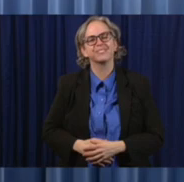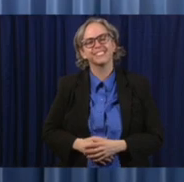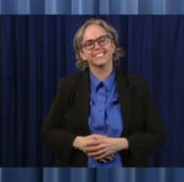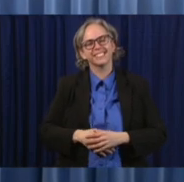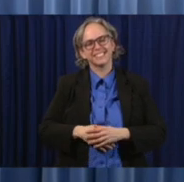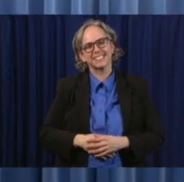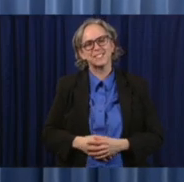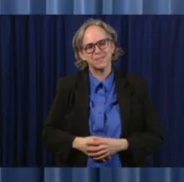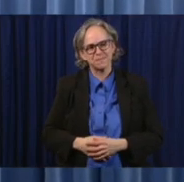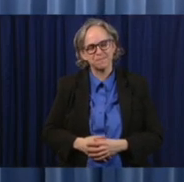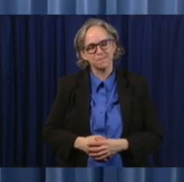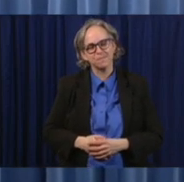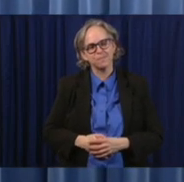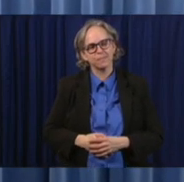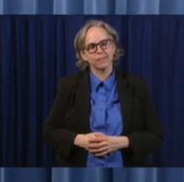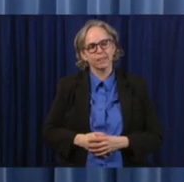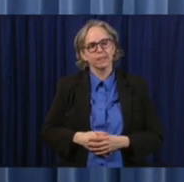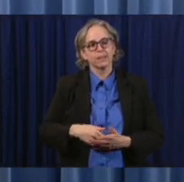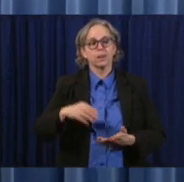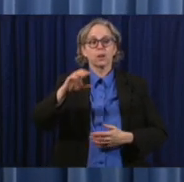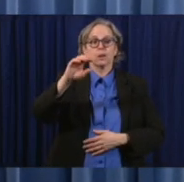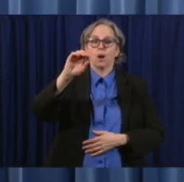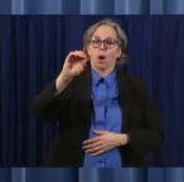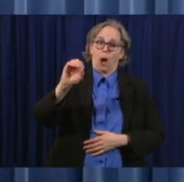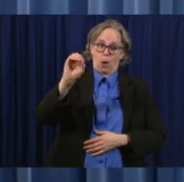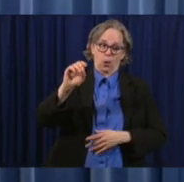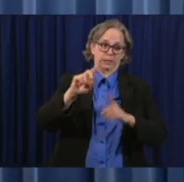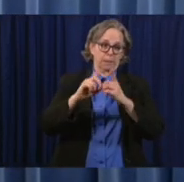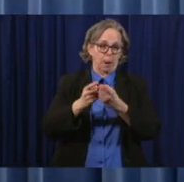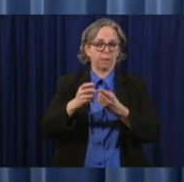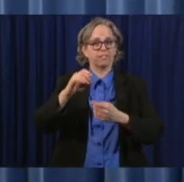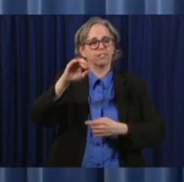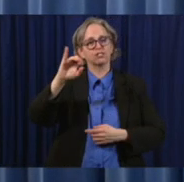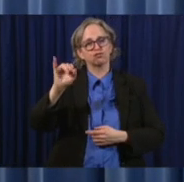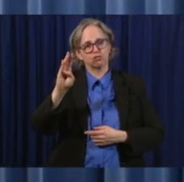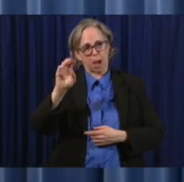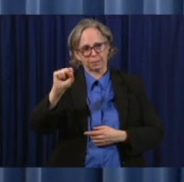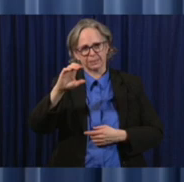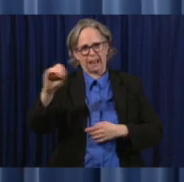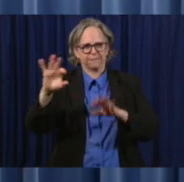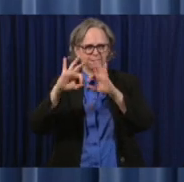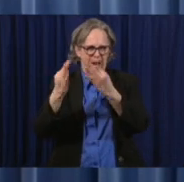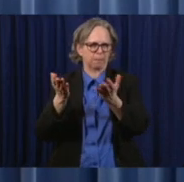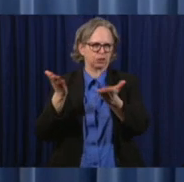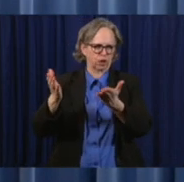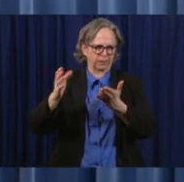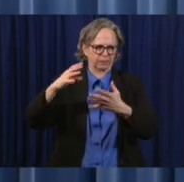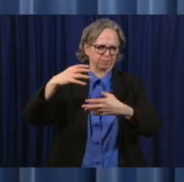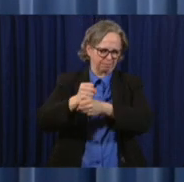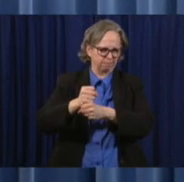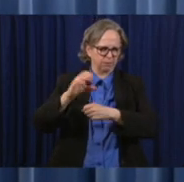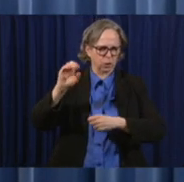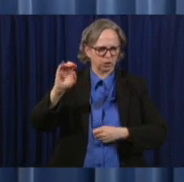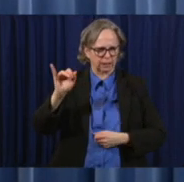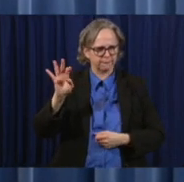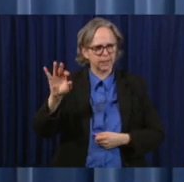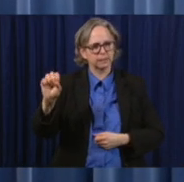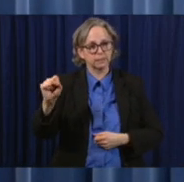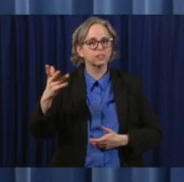Our Ohio Department of Jobs and Family Services just received notice that our pandemic EBT